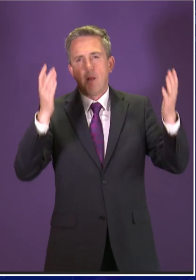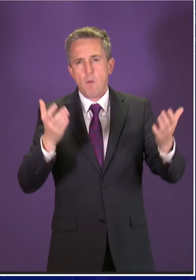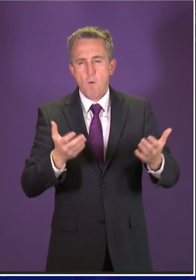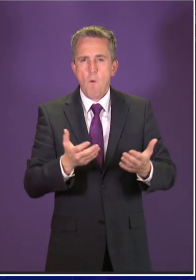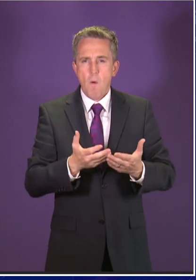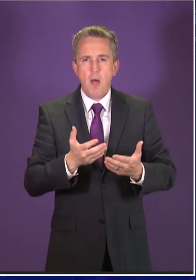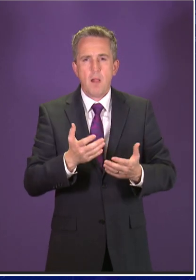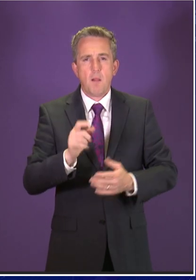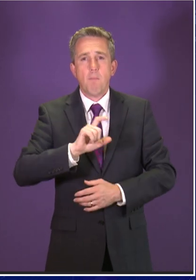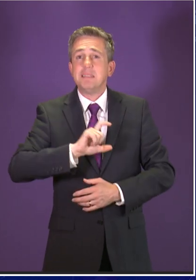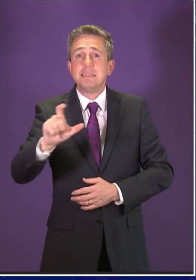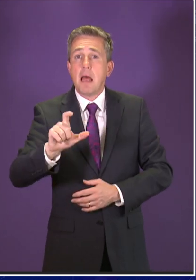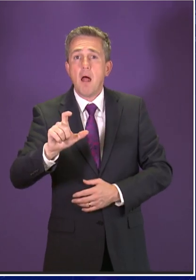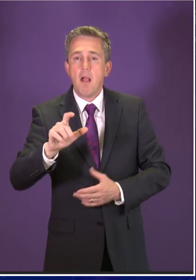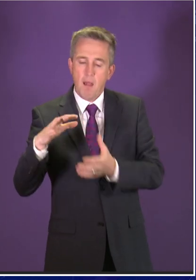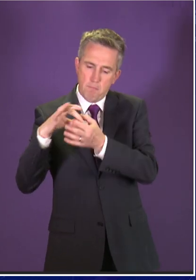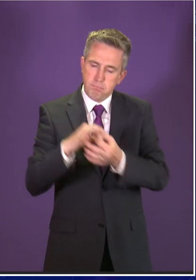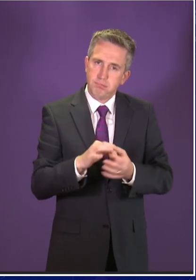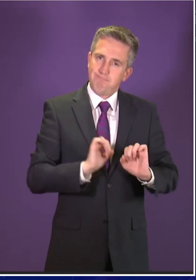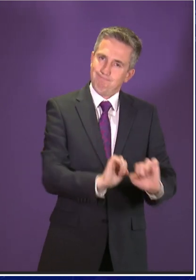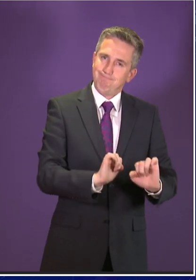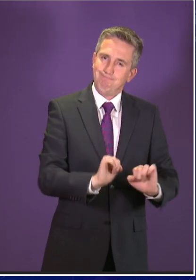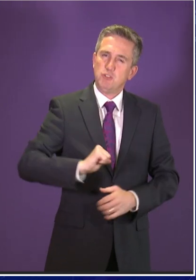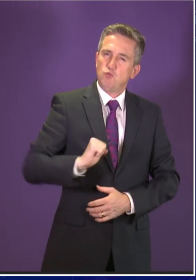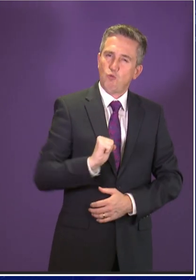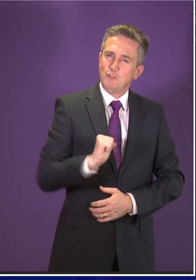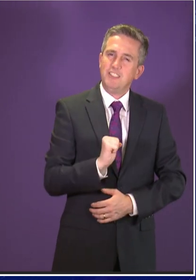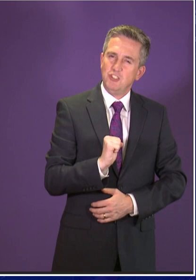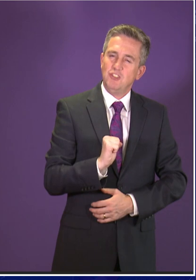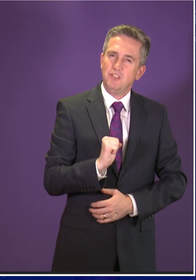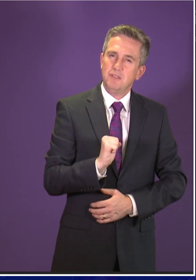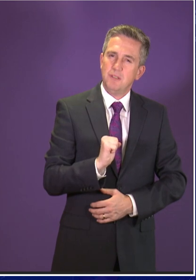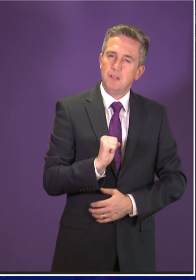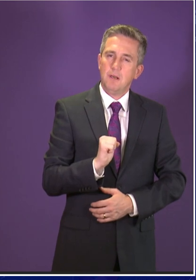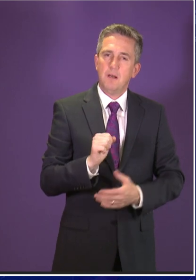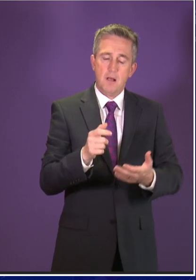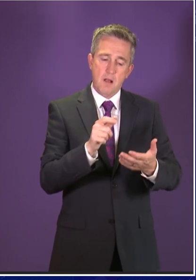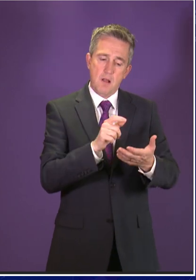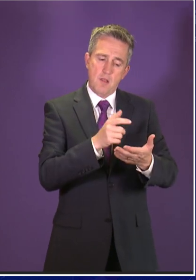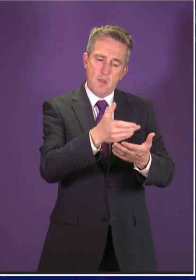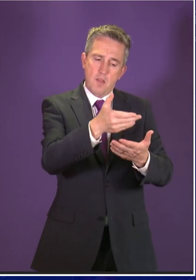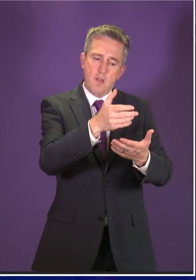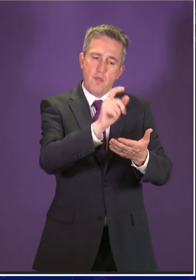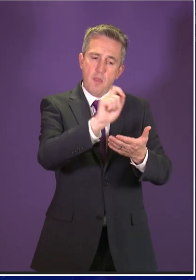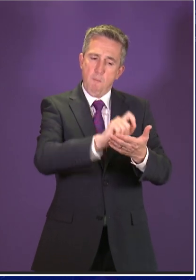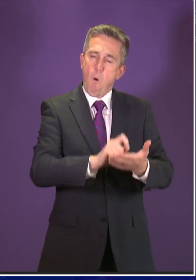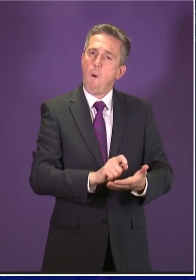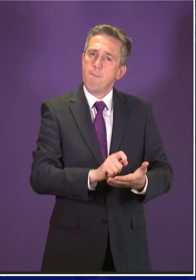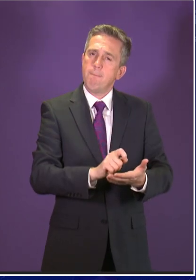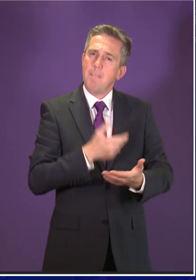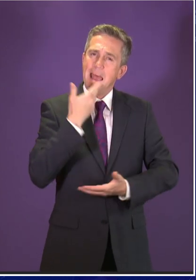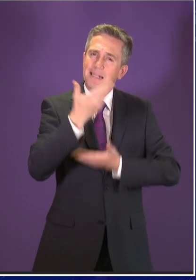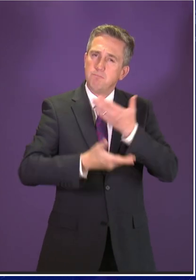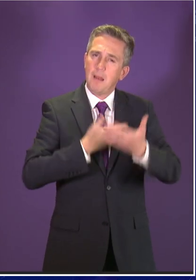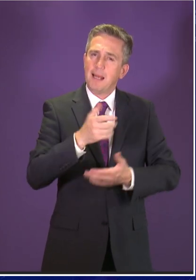an affinity to Scotland and things Scottish. The lyrics help to explain why Scottish